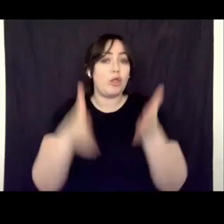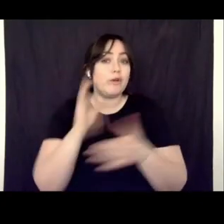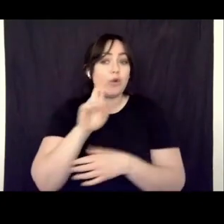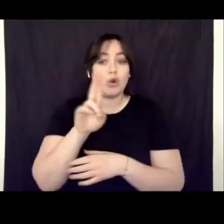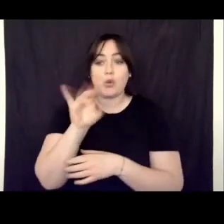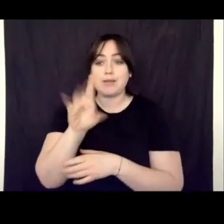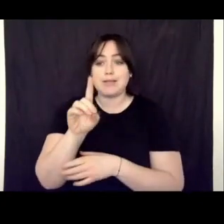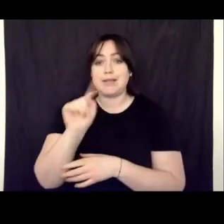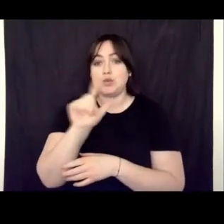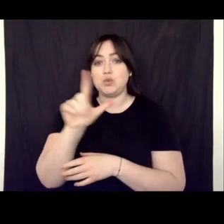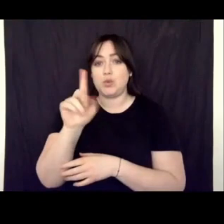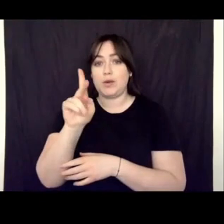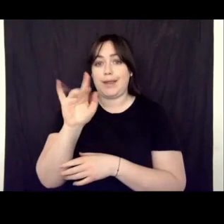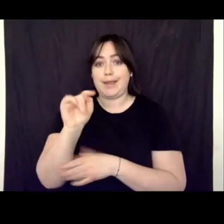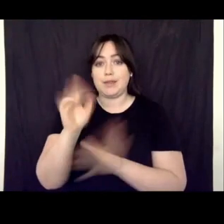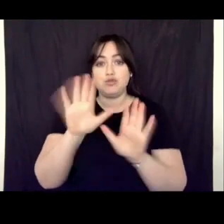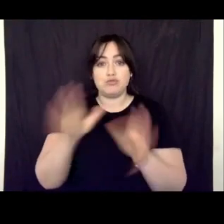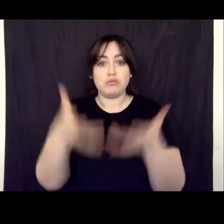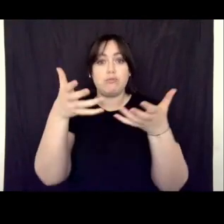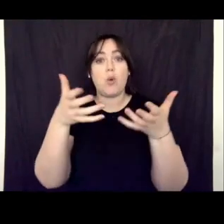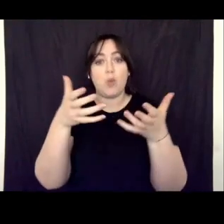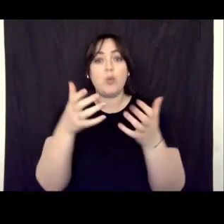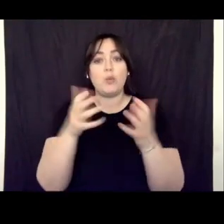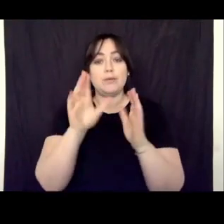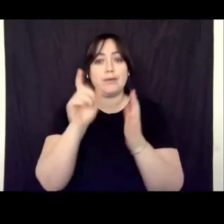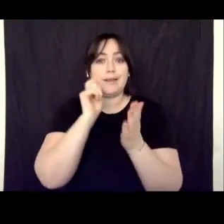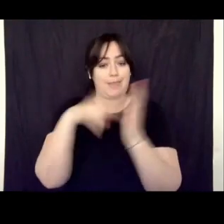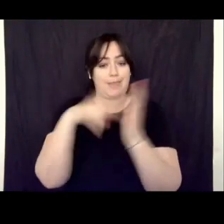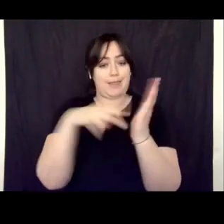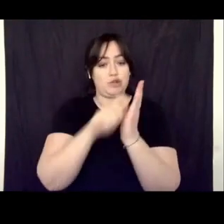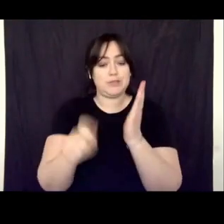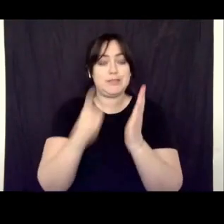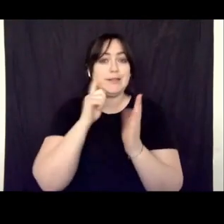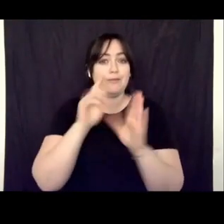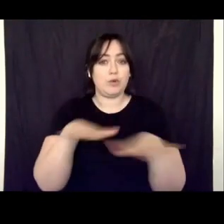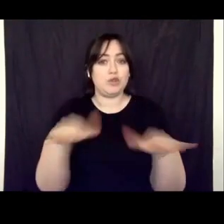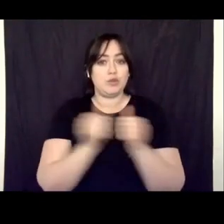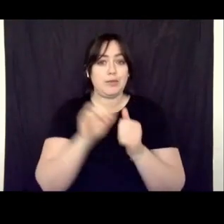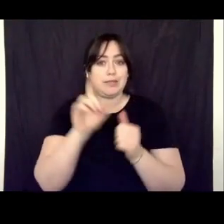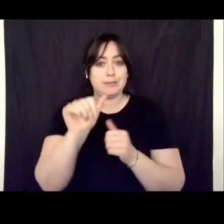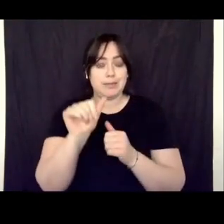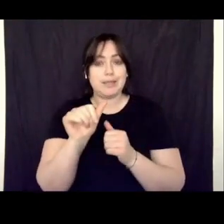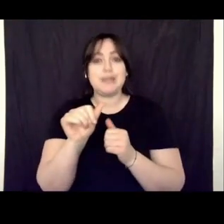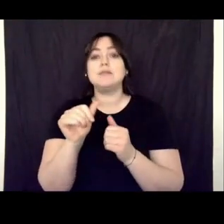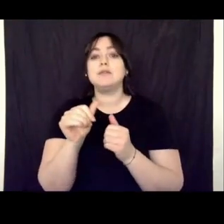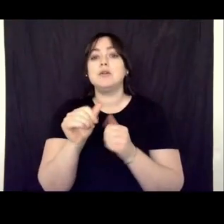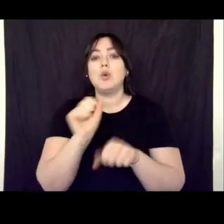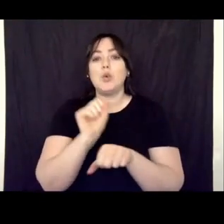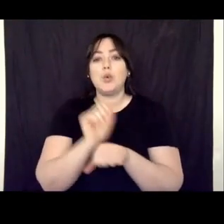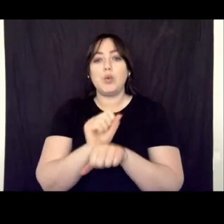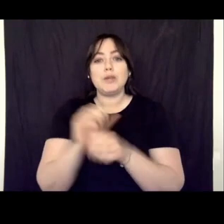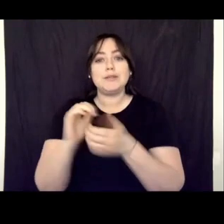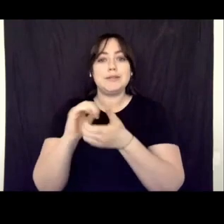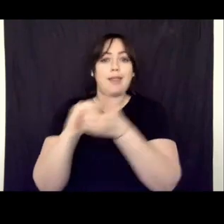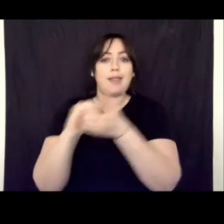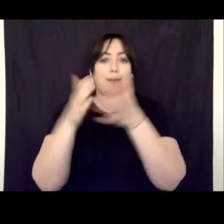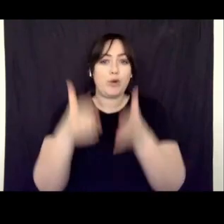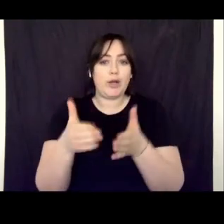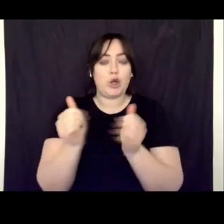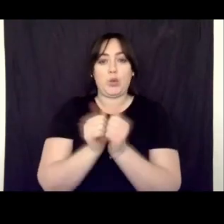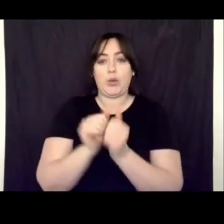for Students with Disability, and worked previously as the Director of Collaborative Initiatives at the World Bank's